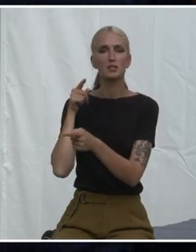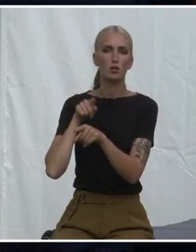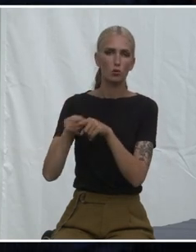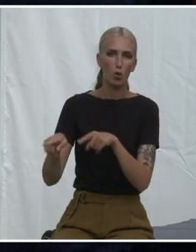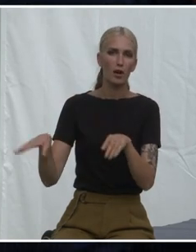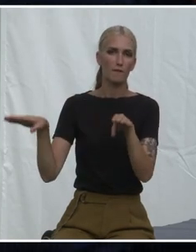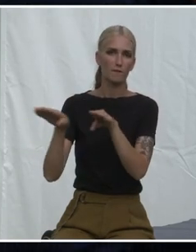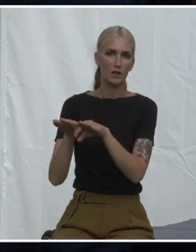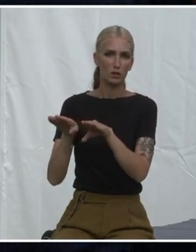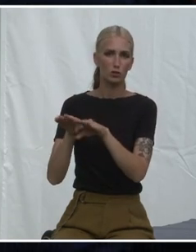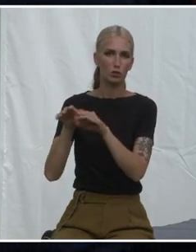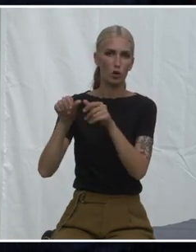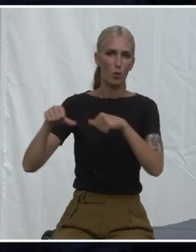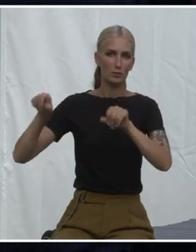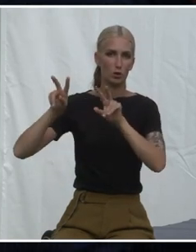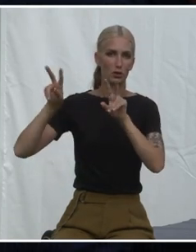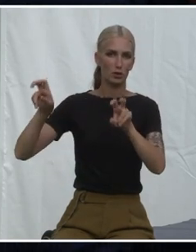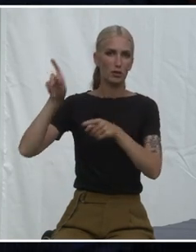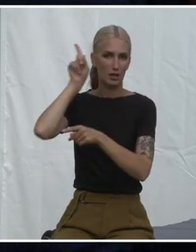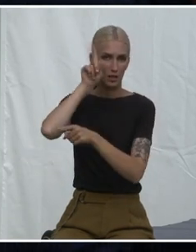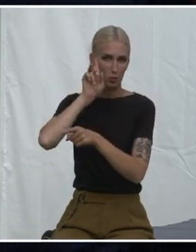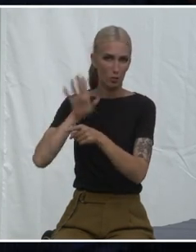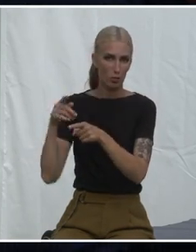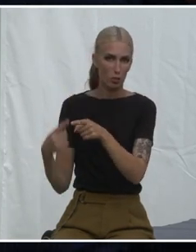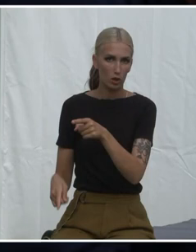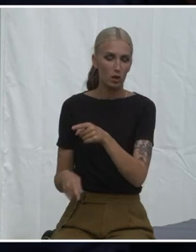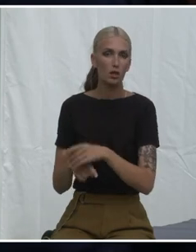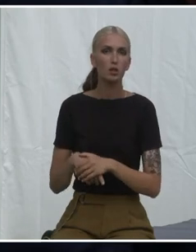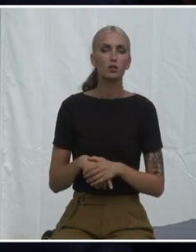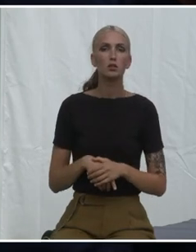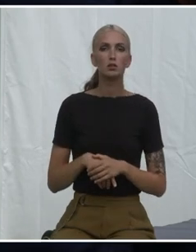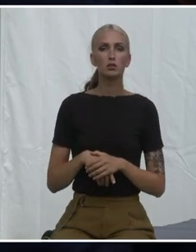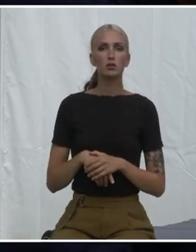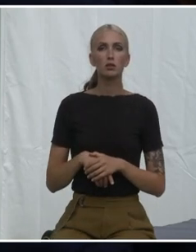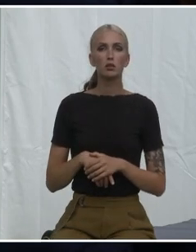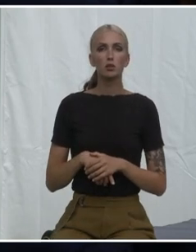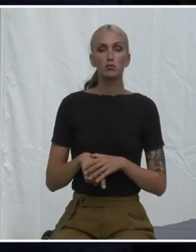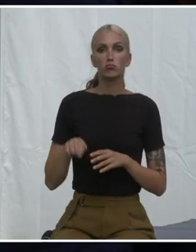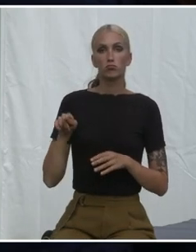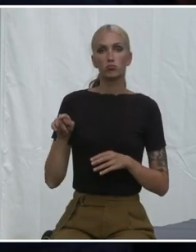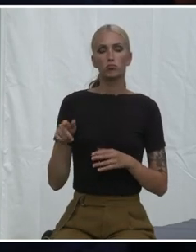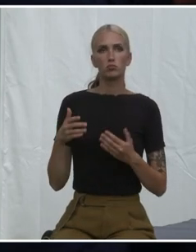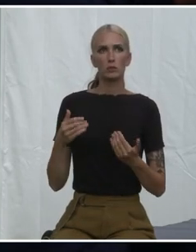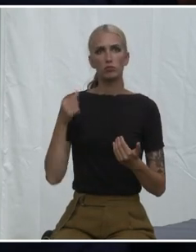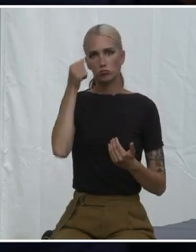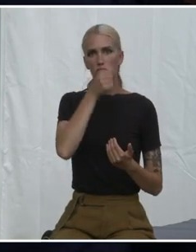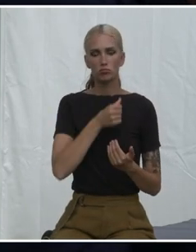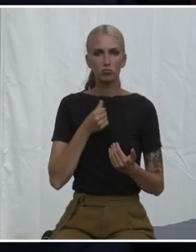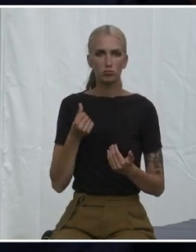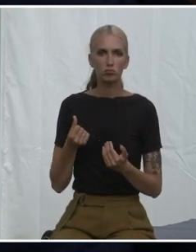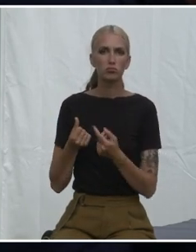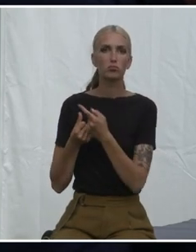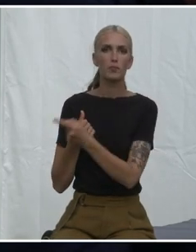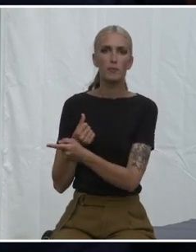Equality Commission that delivered its report in April this year. And we have pointed